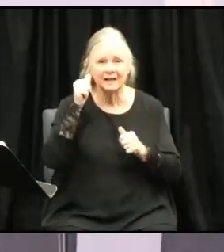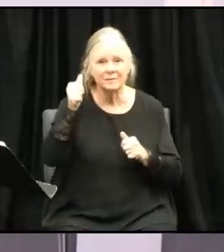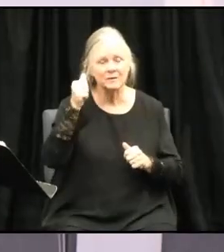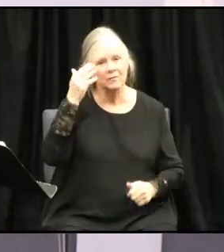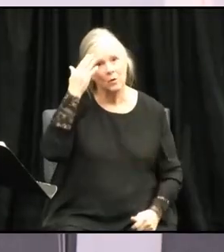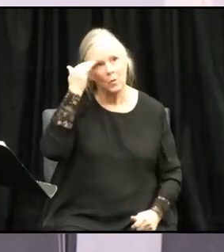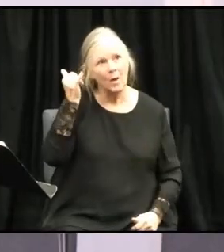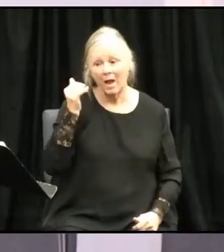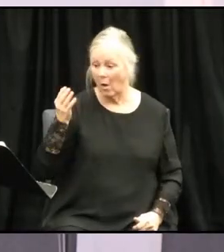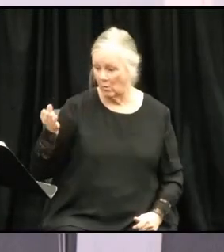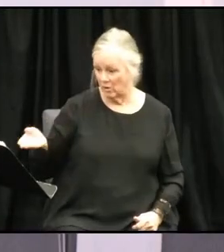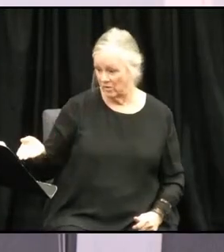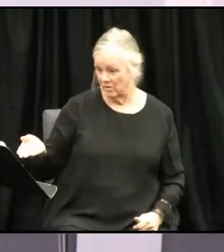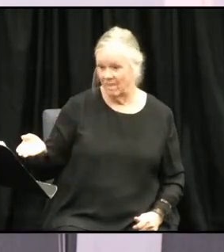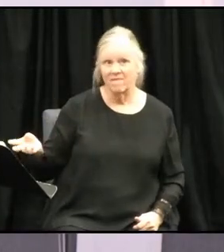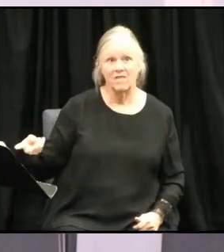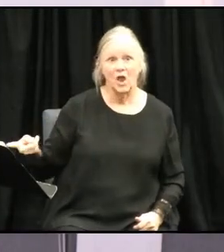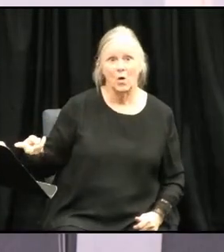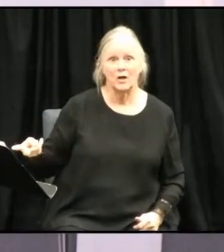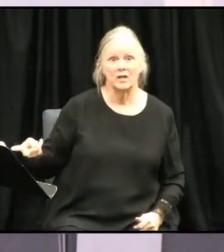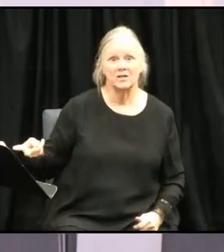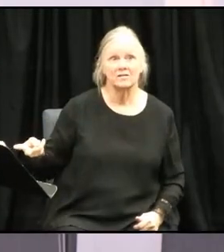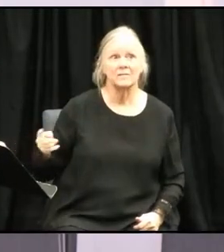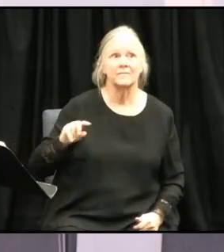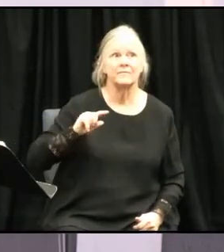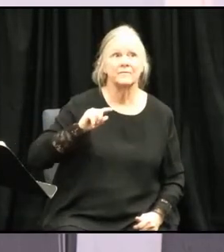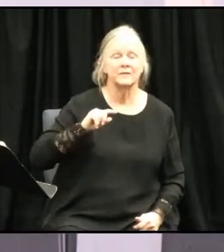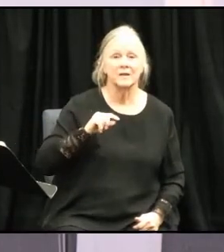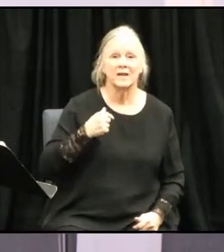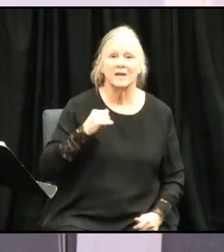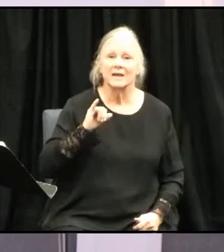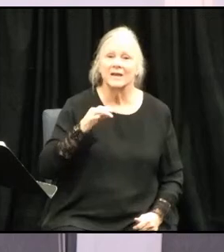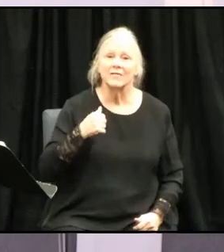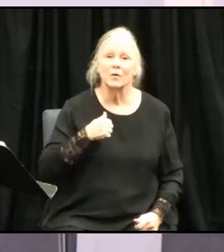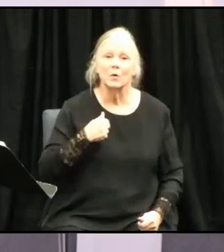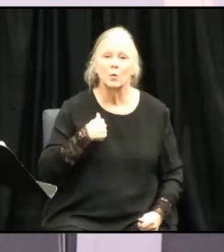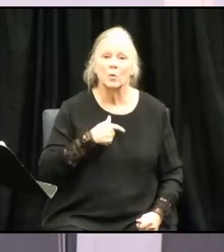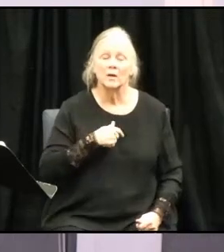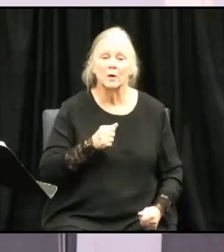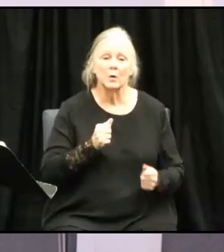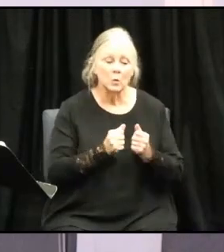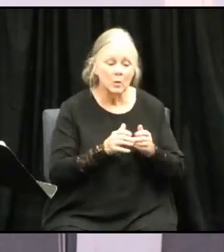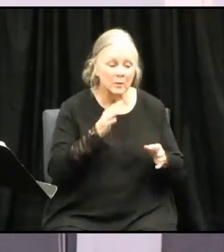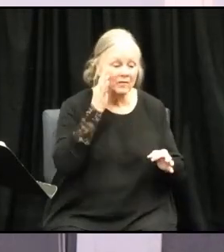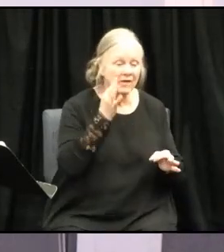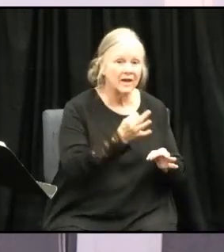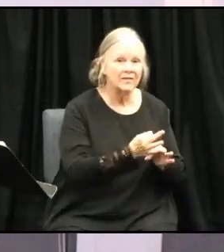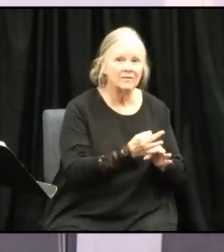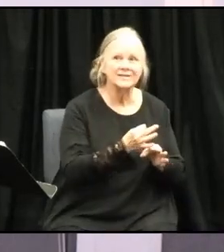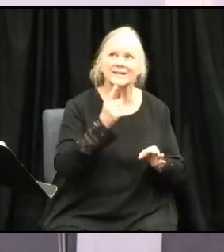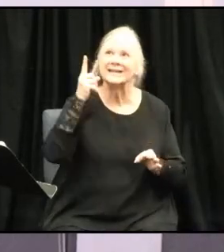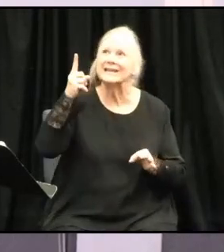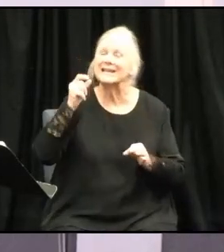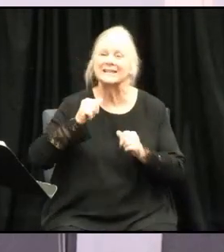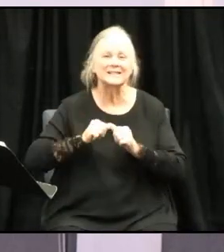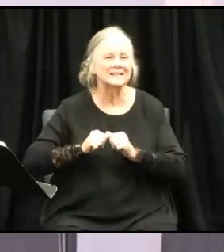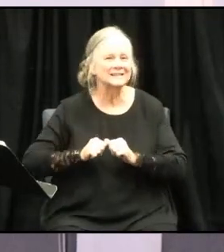Wow, there it is. If we are faithless, he remains